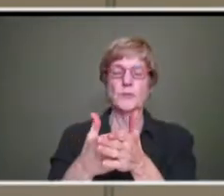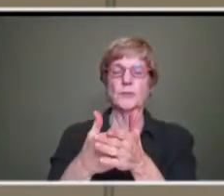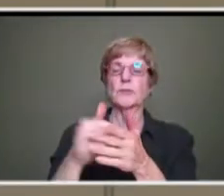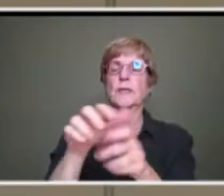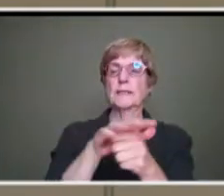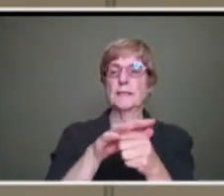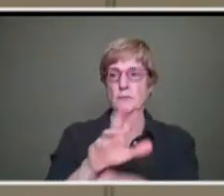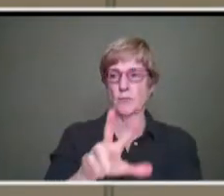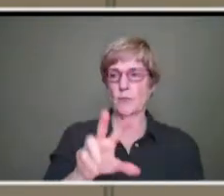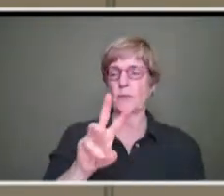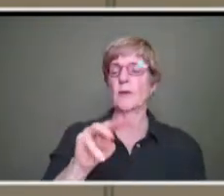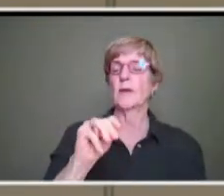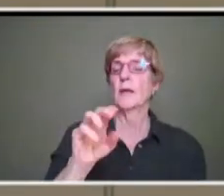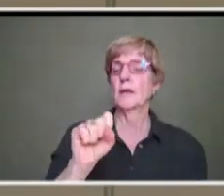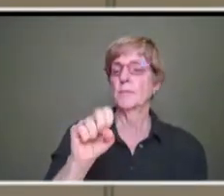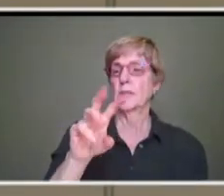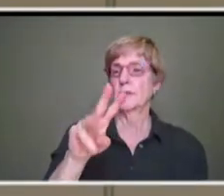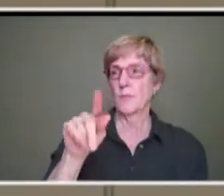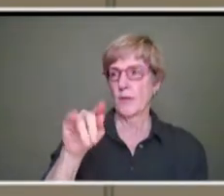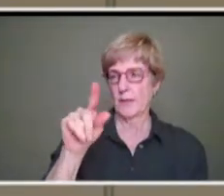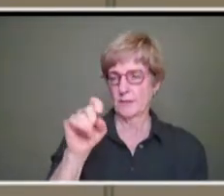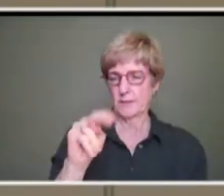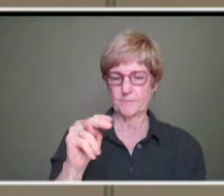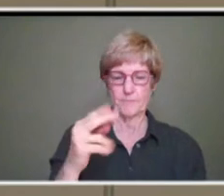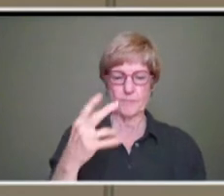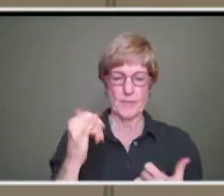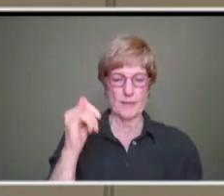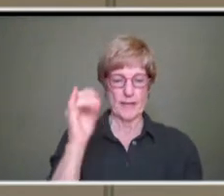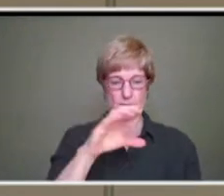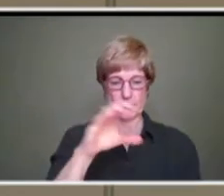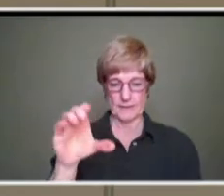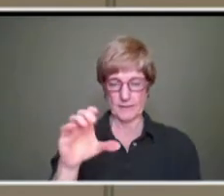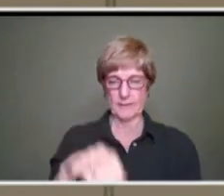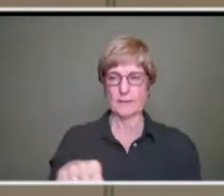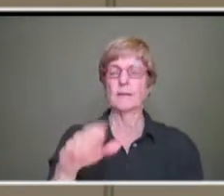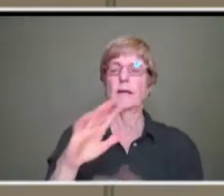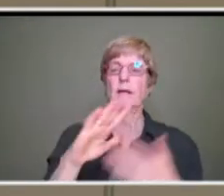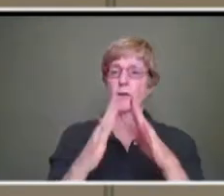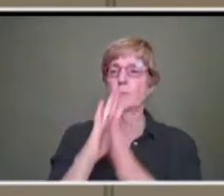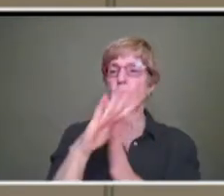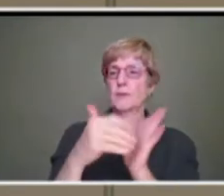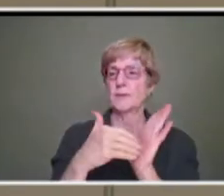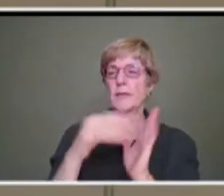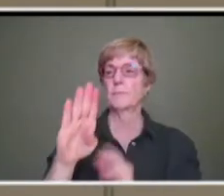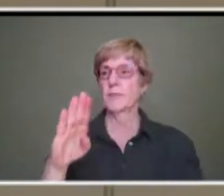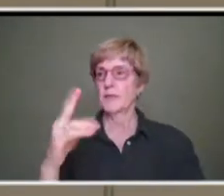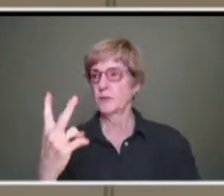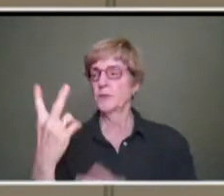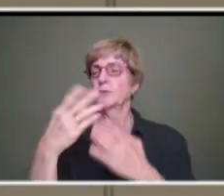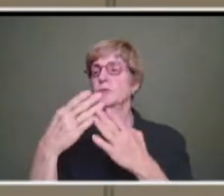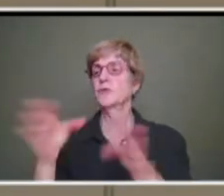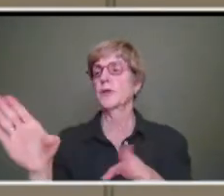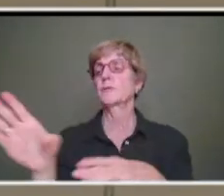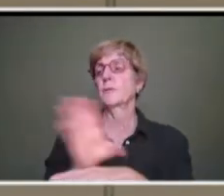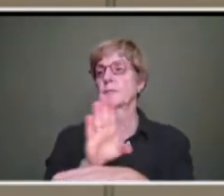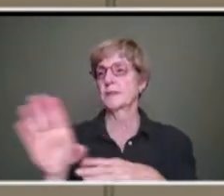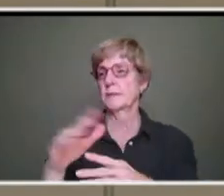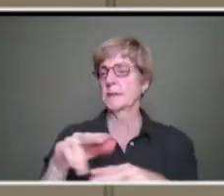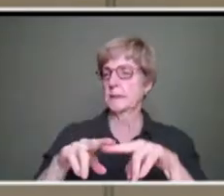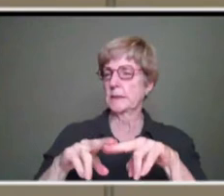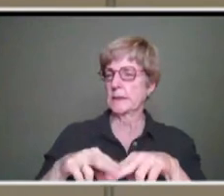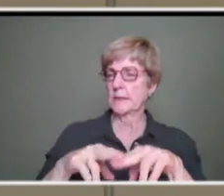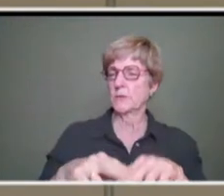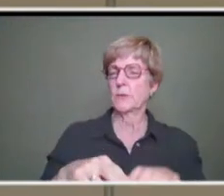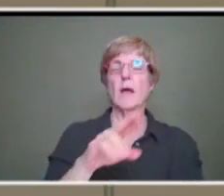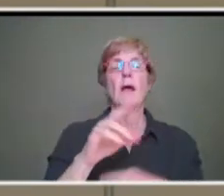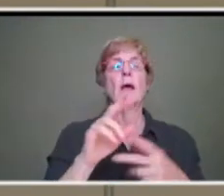three Miss watlington's District the current zoning is CC Community Center and B2 General business conditional and the proposed zoning